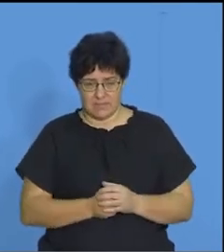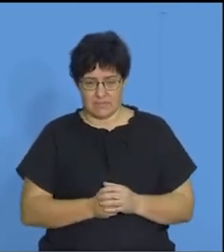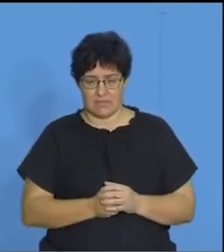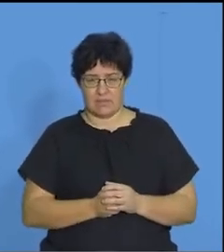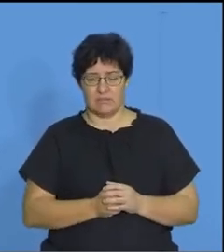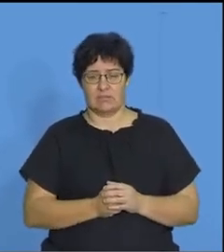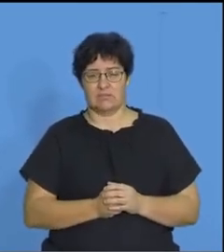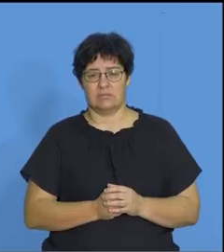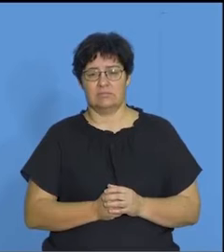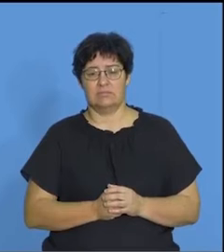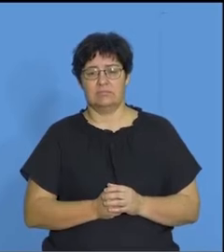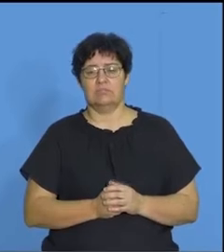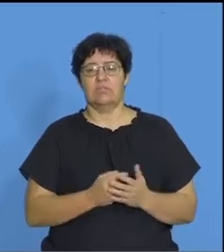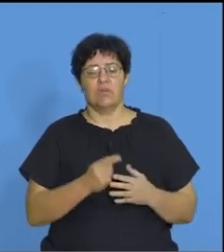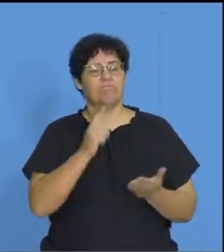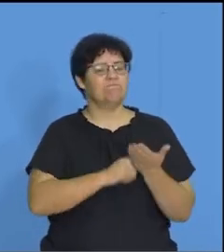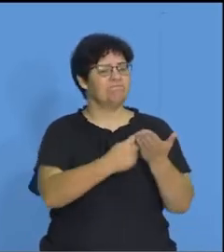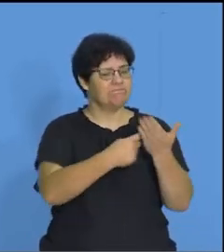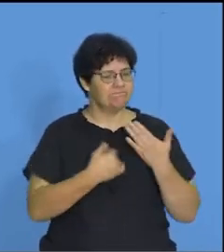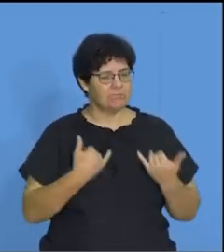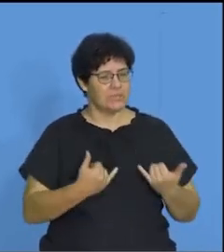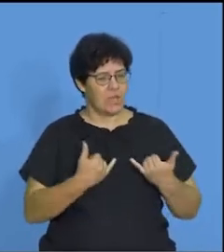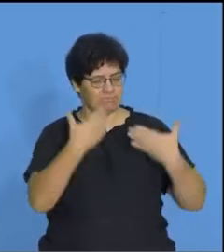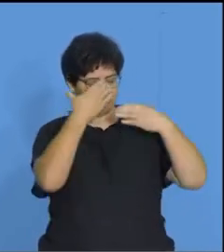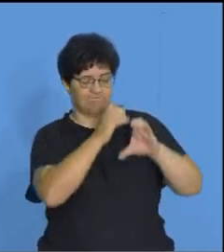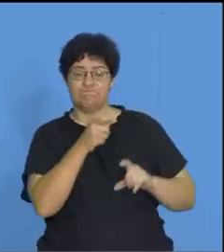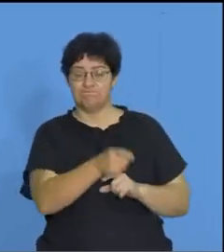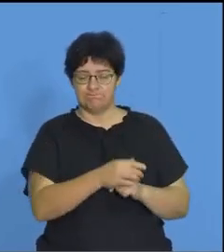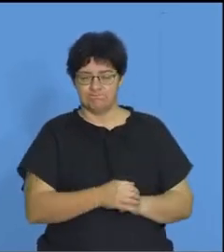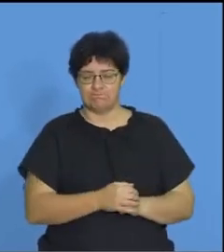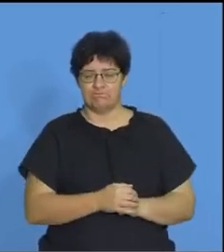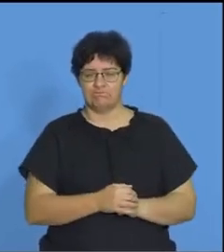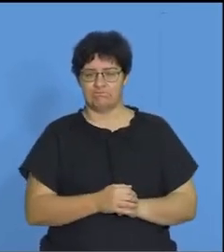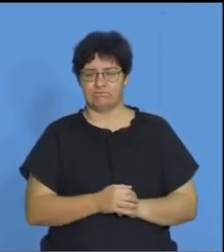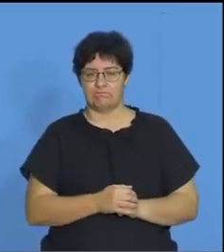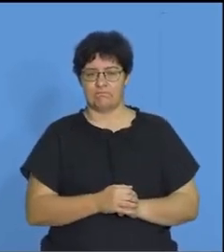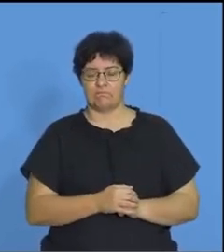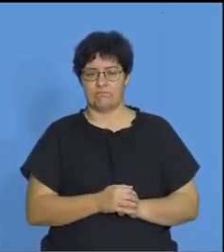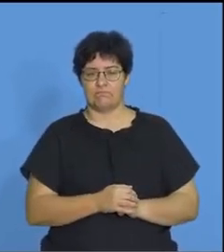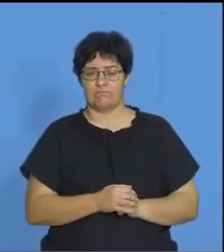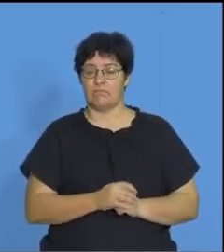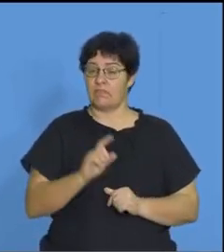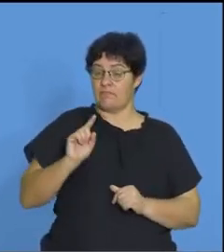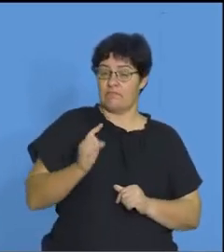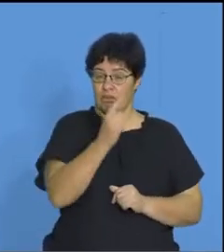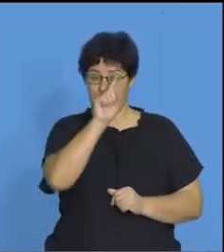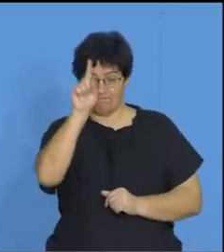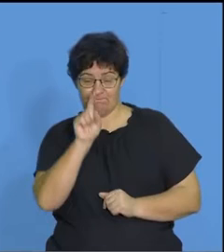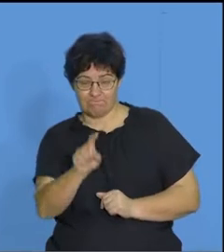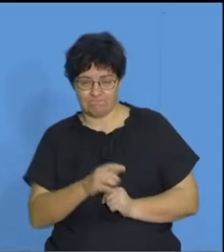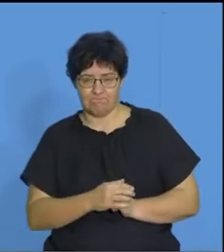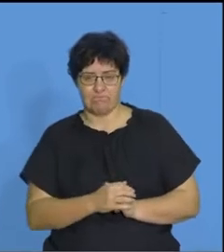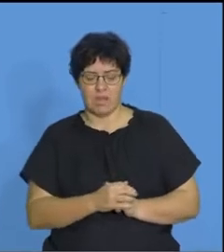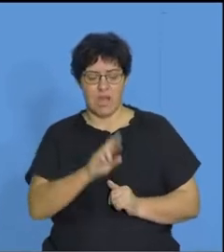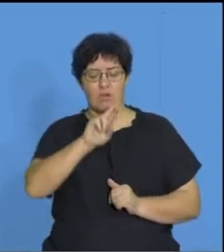that are going to guide our discussion for today. Okay. The first question that we put is that what causes